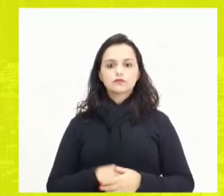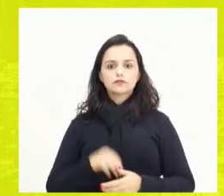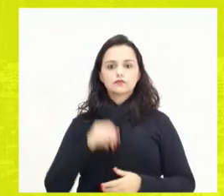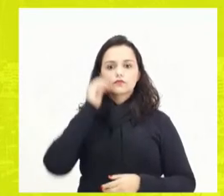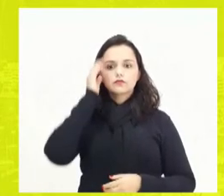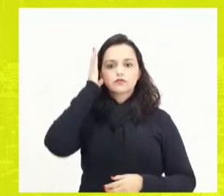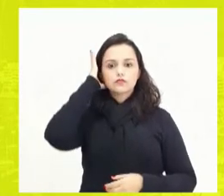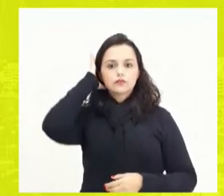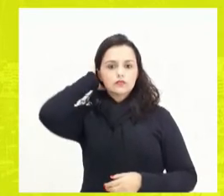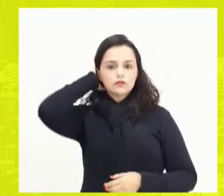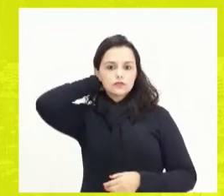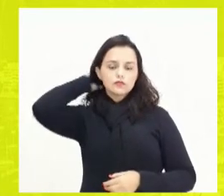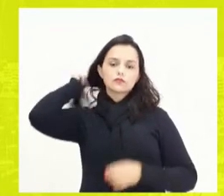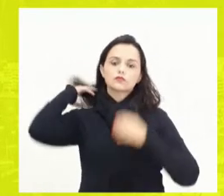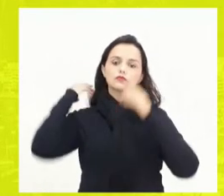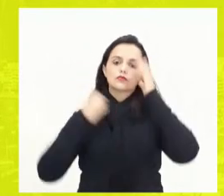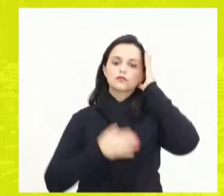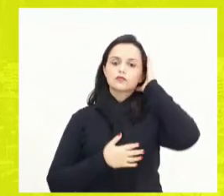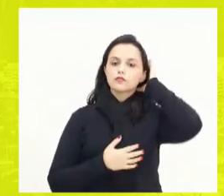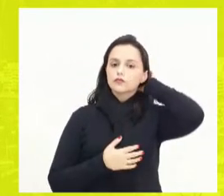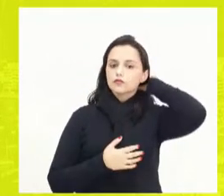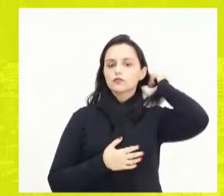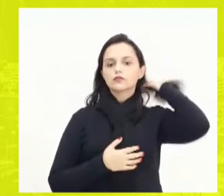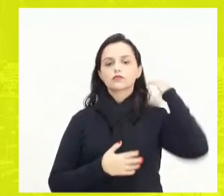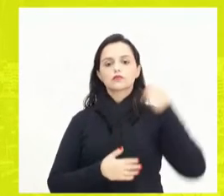i think pretty much this is it